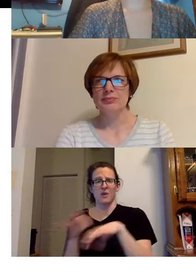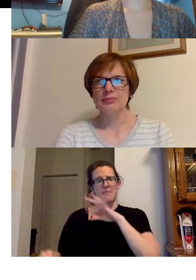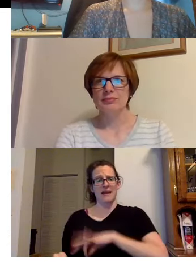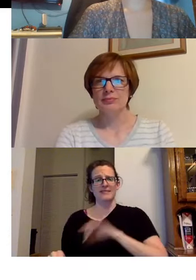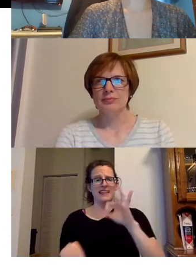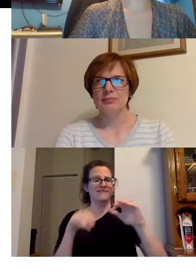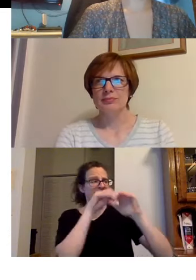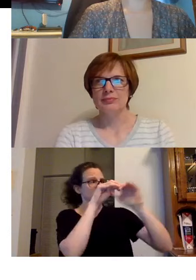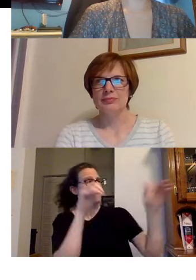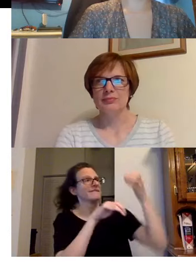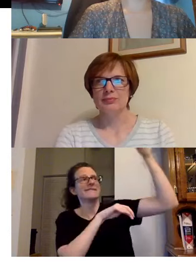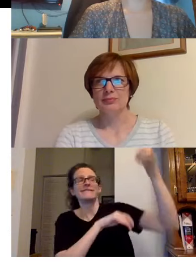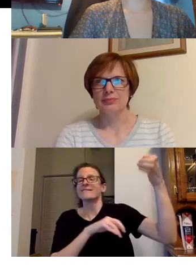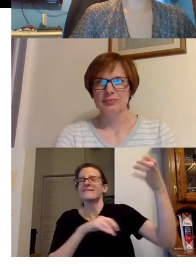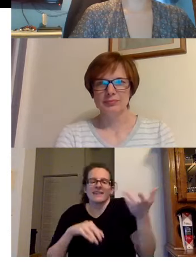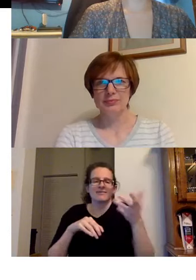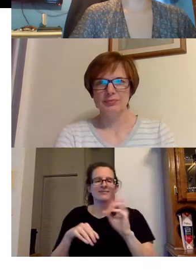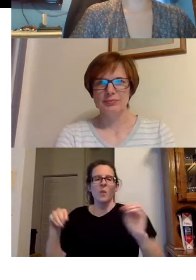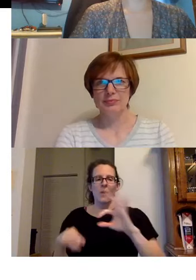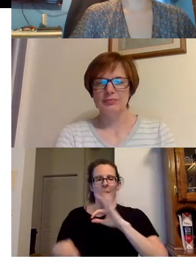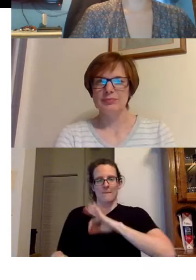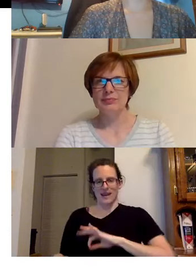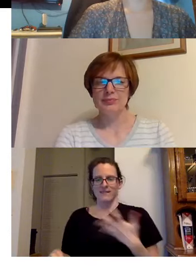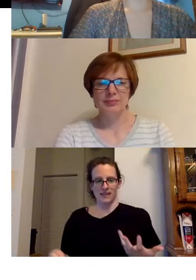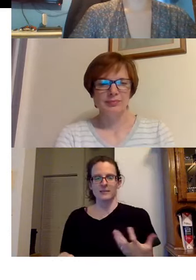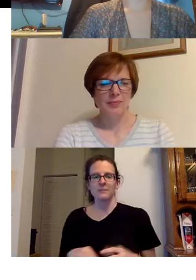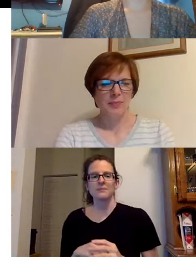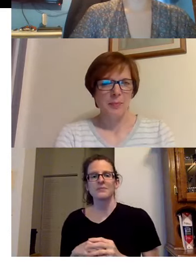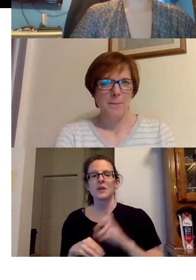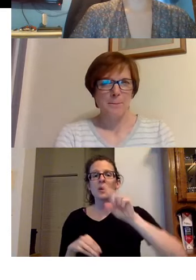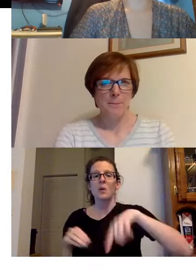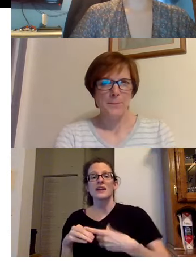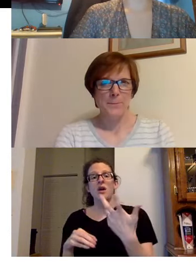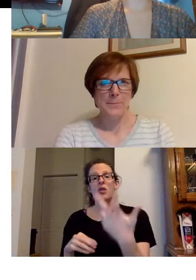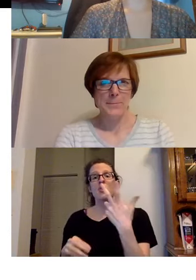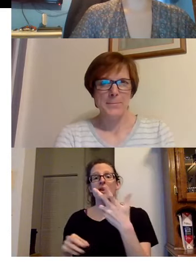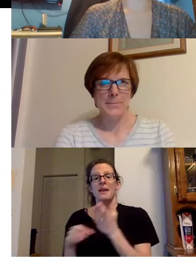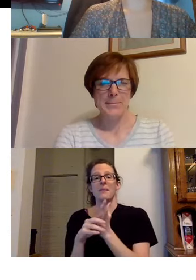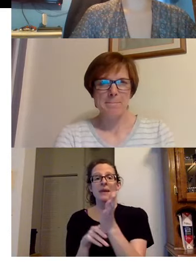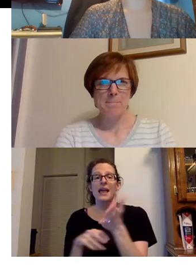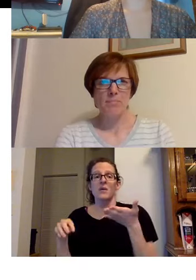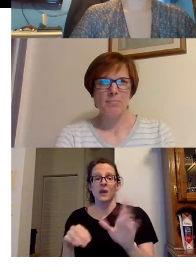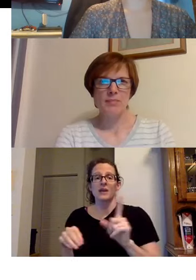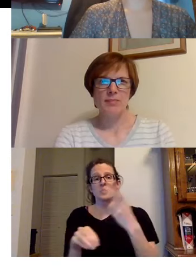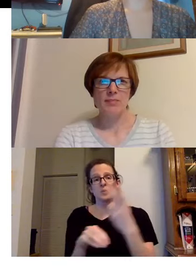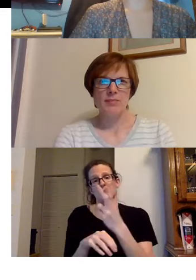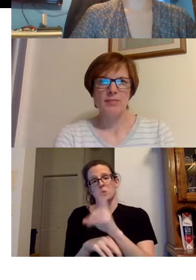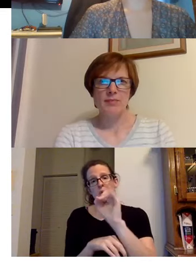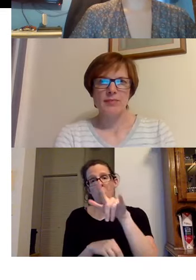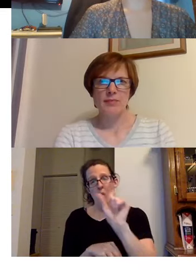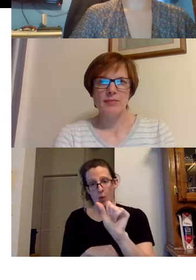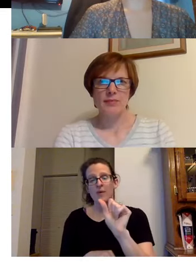your bathroom shelf. So when it comes to the three main ways to use oils, we